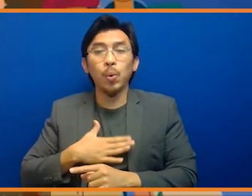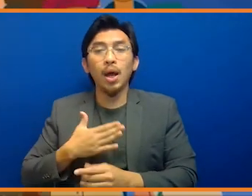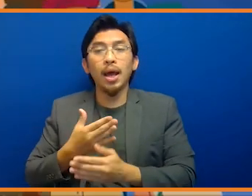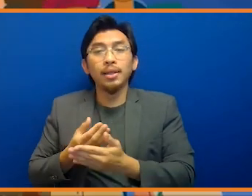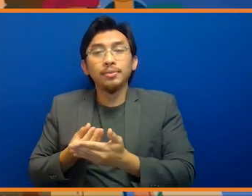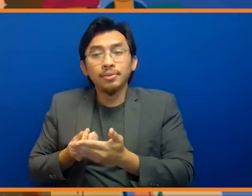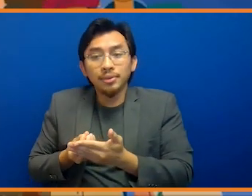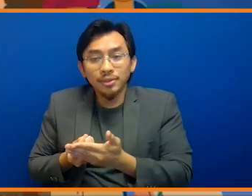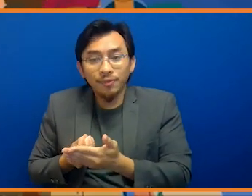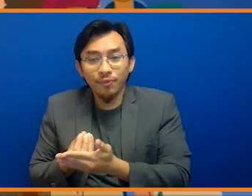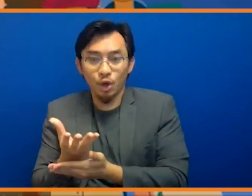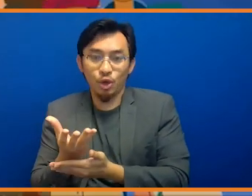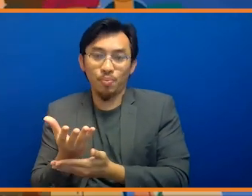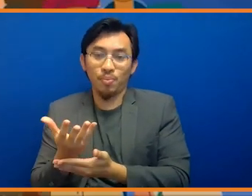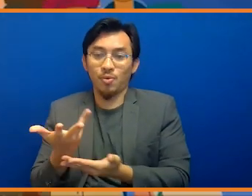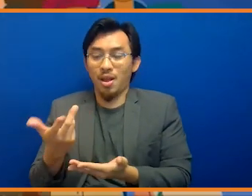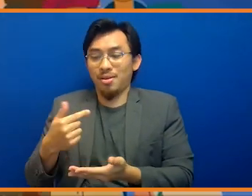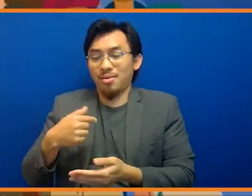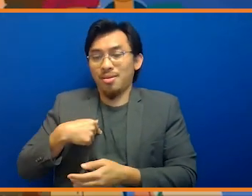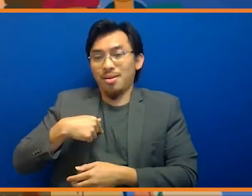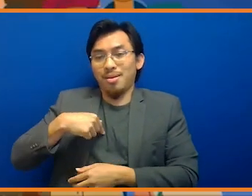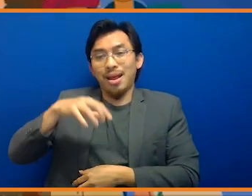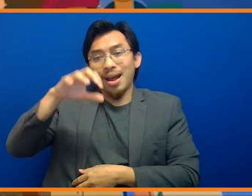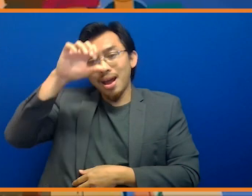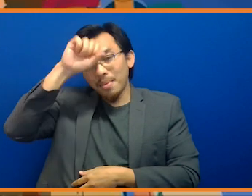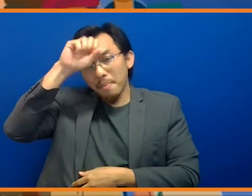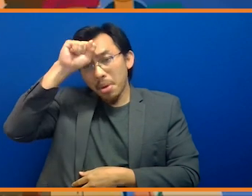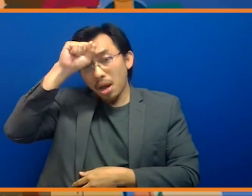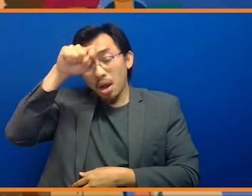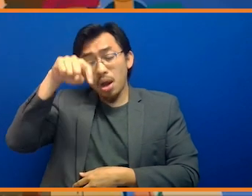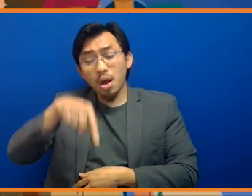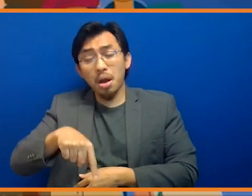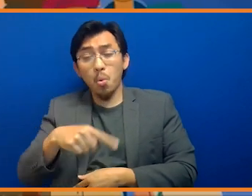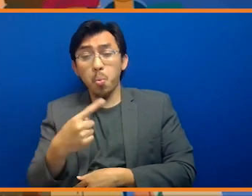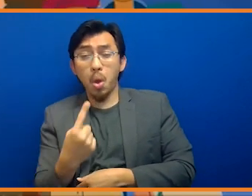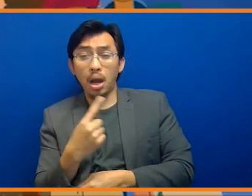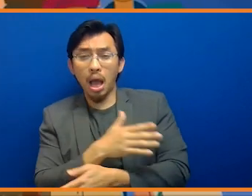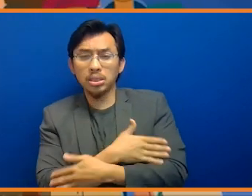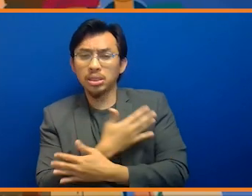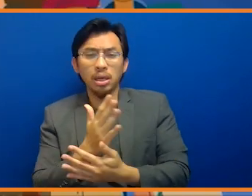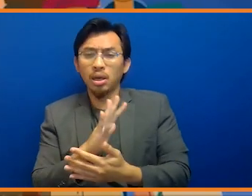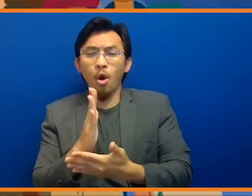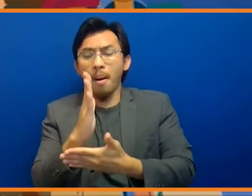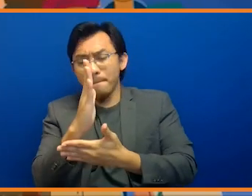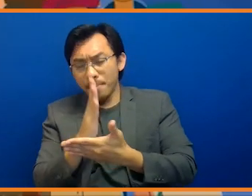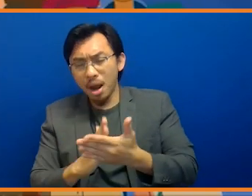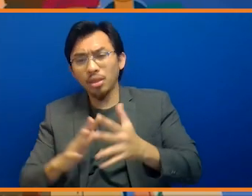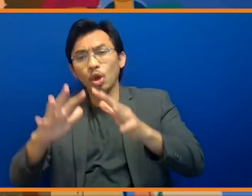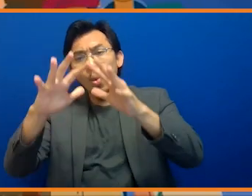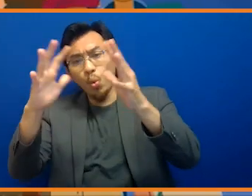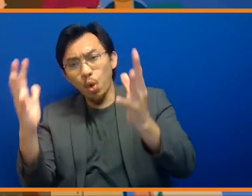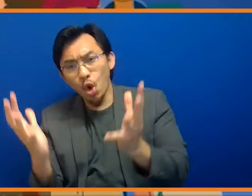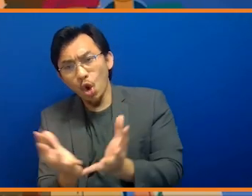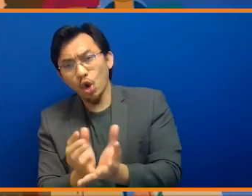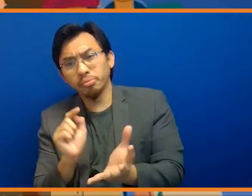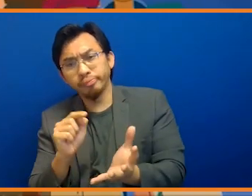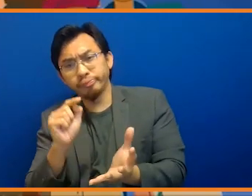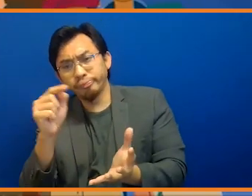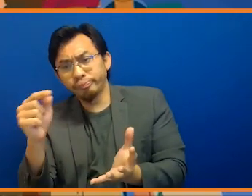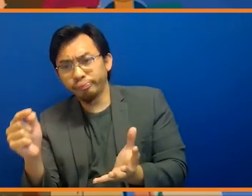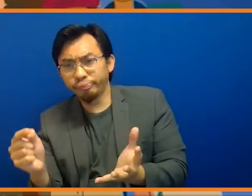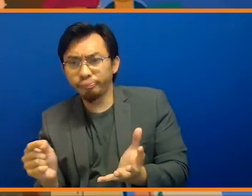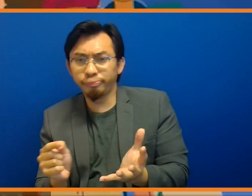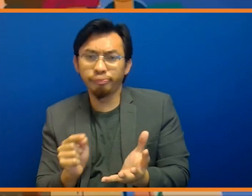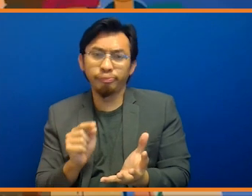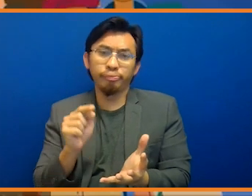to send a message that we are remembered, not only in Aceh but also in other part of the world. Because people say